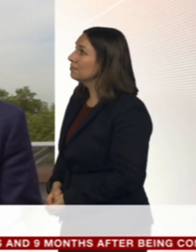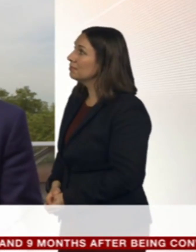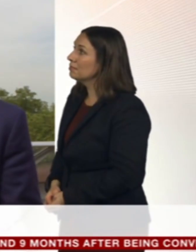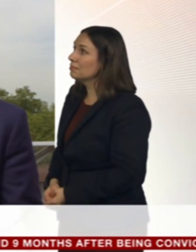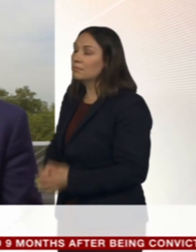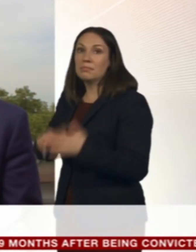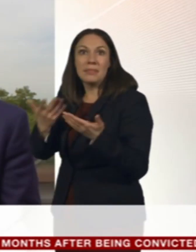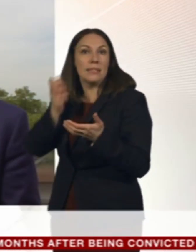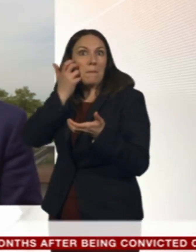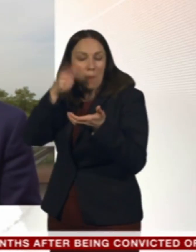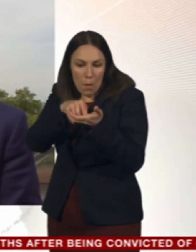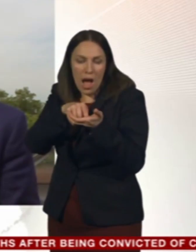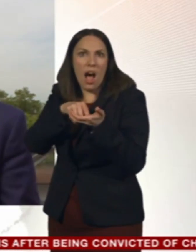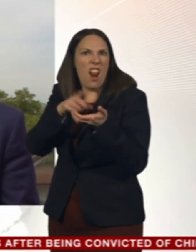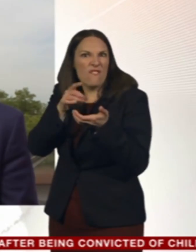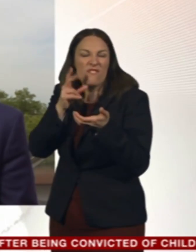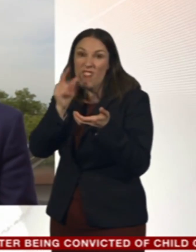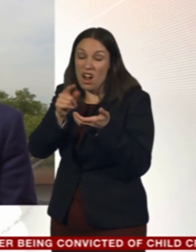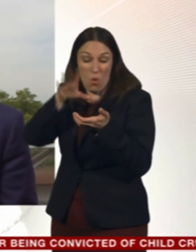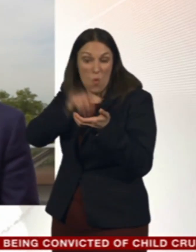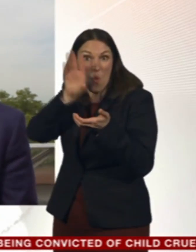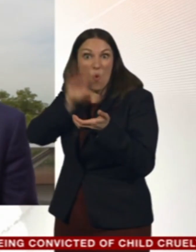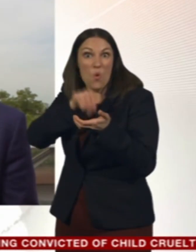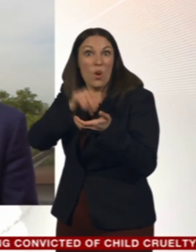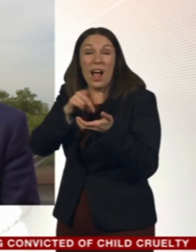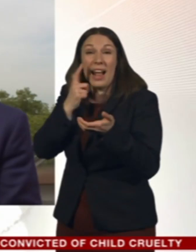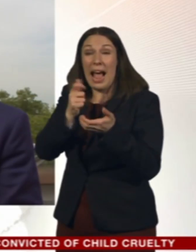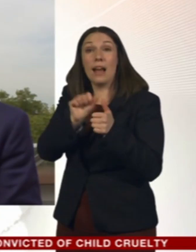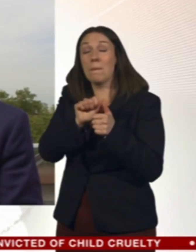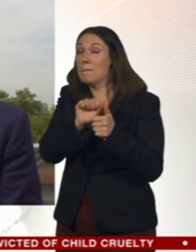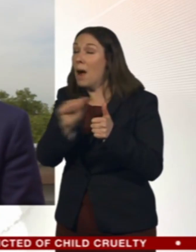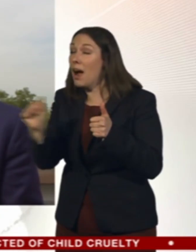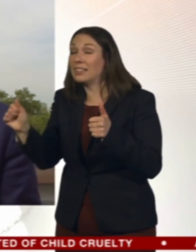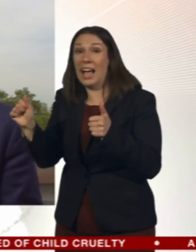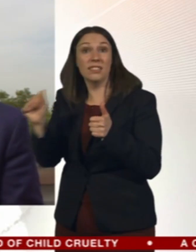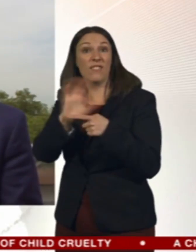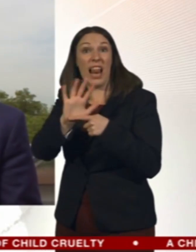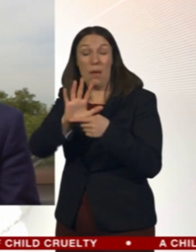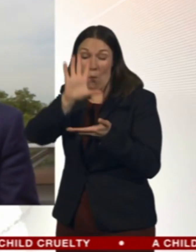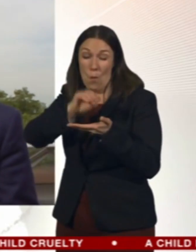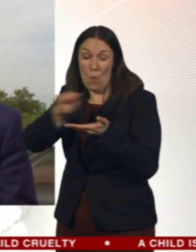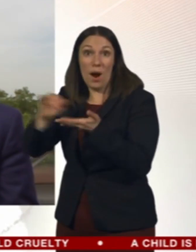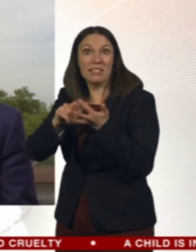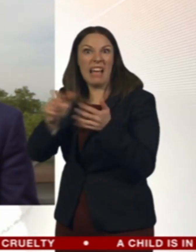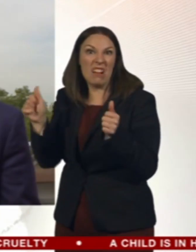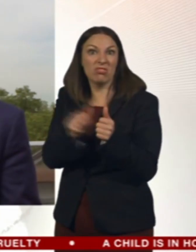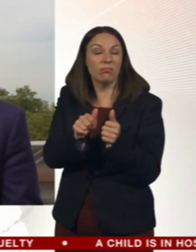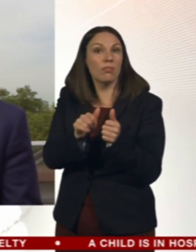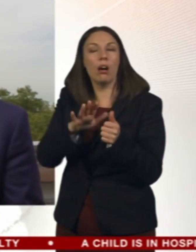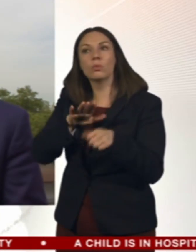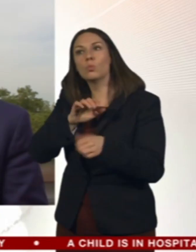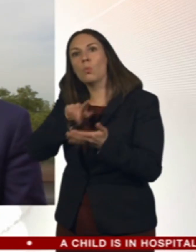faster speeds. That means you can download things like box sets in seconds rather than minutes. It means you'll be able to do